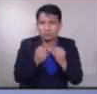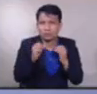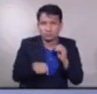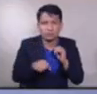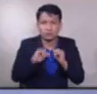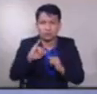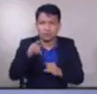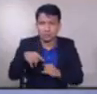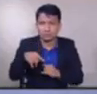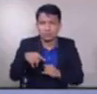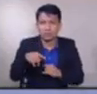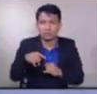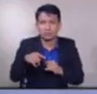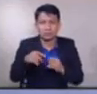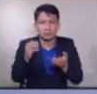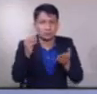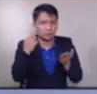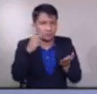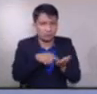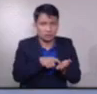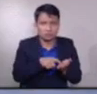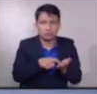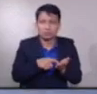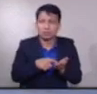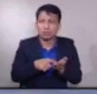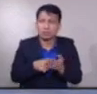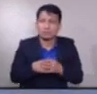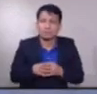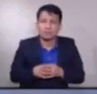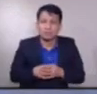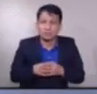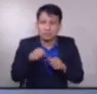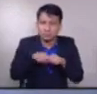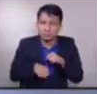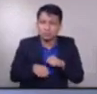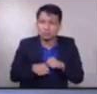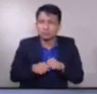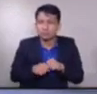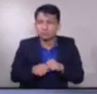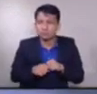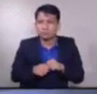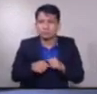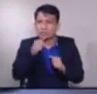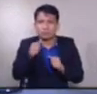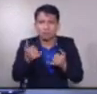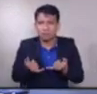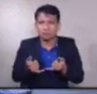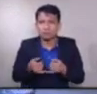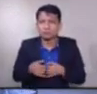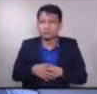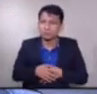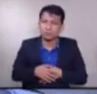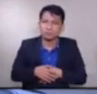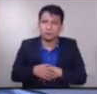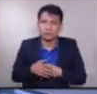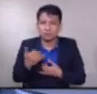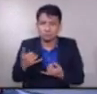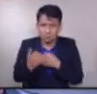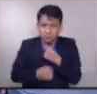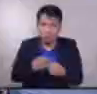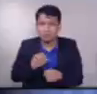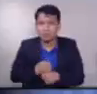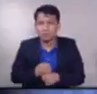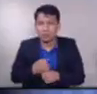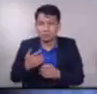an IPO registered in the Securities Exchange Commission. So ngayon, hindi lang ito today or this year. Kasi